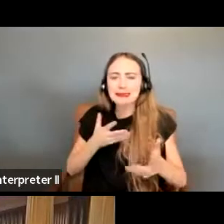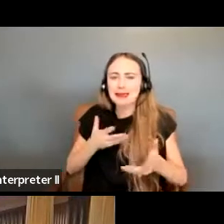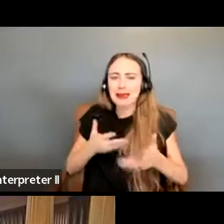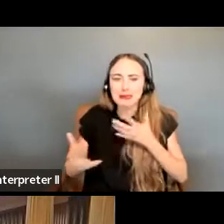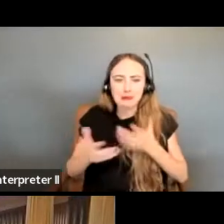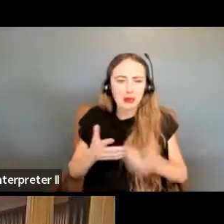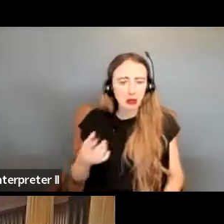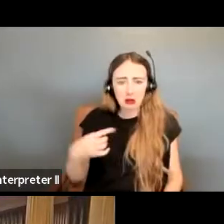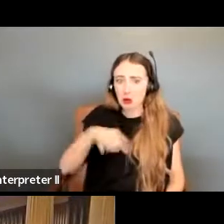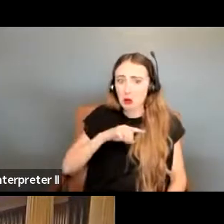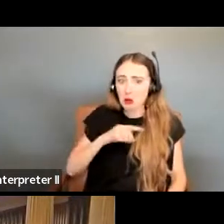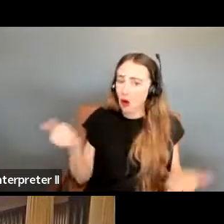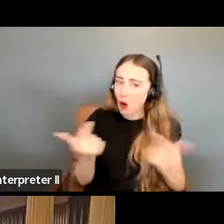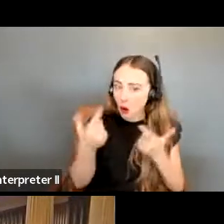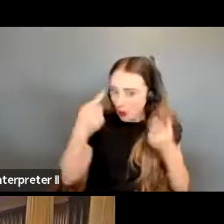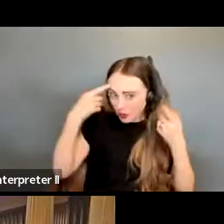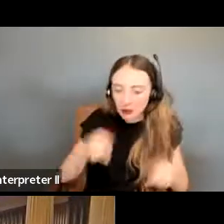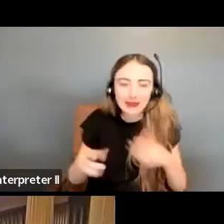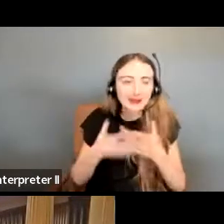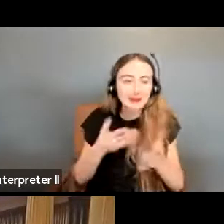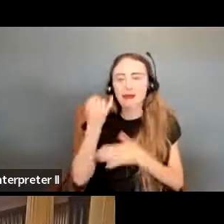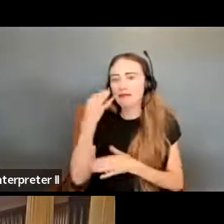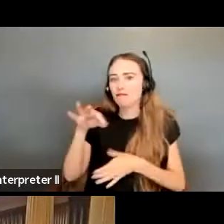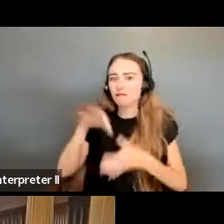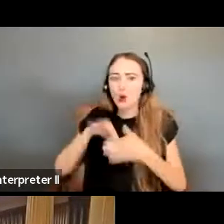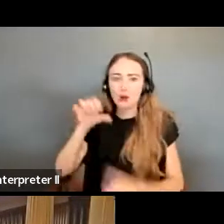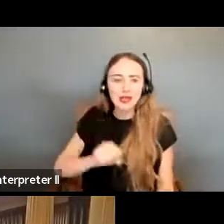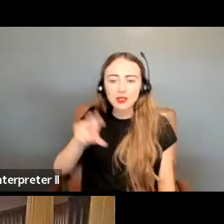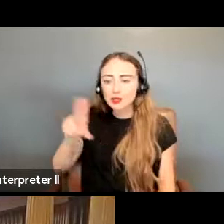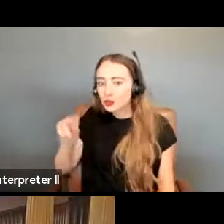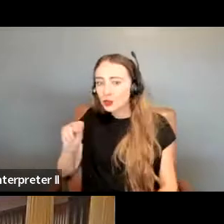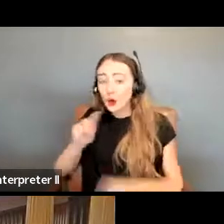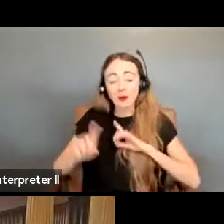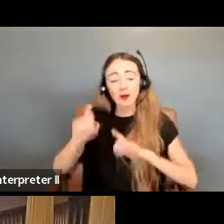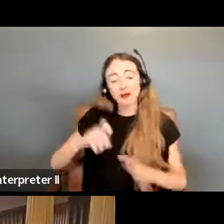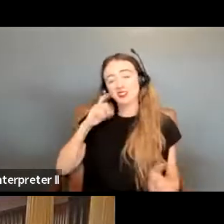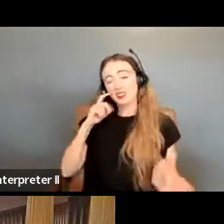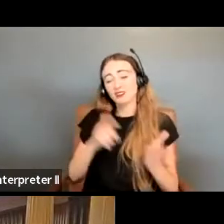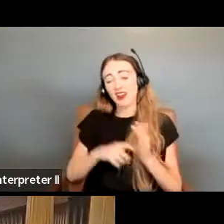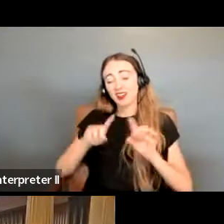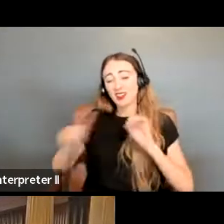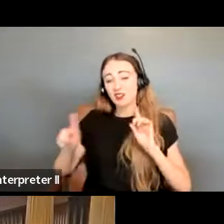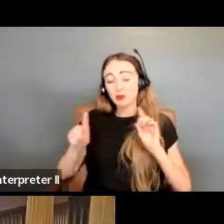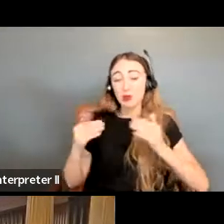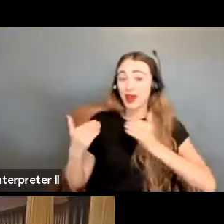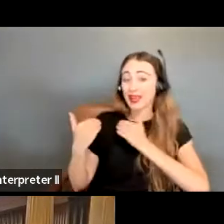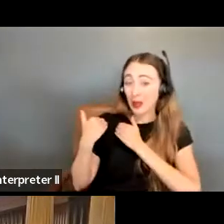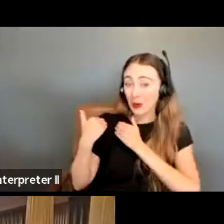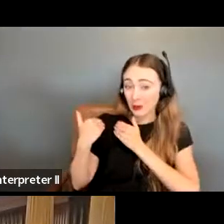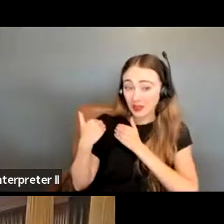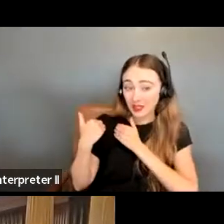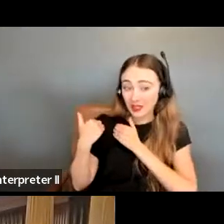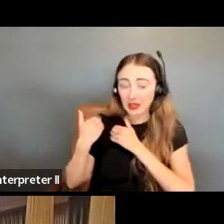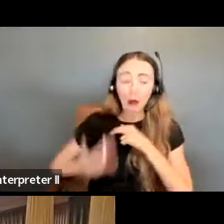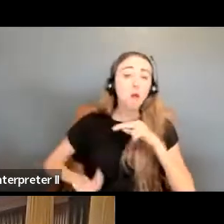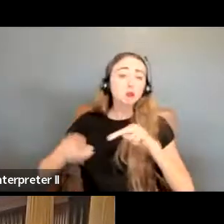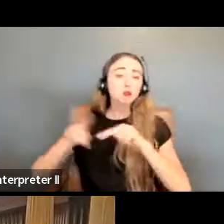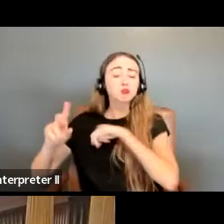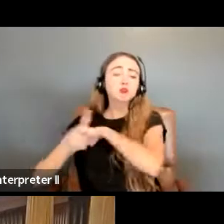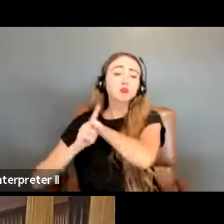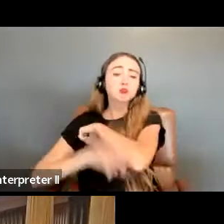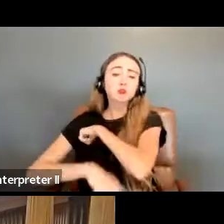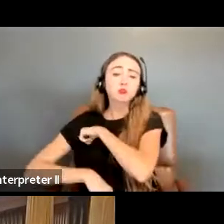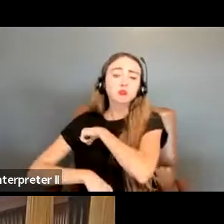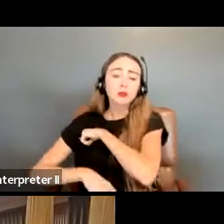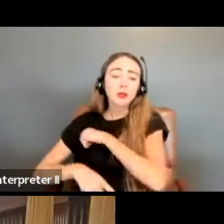believes otherwise, no matter how they vote today. But we need to recognize the difference between accountability and when increased penalties have diminished